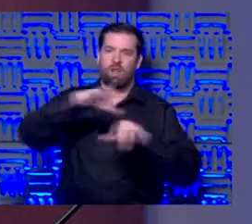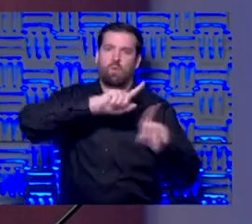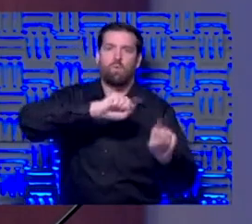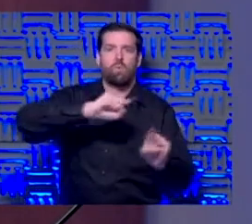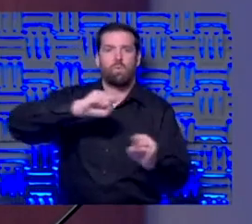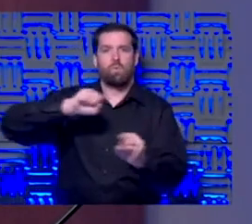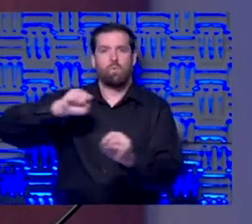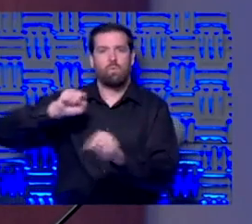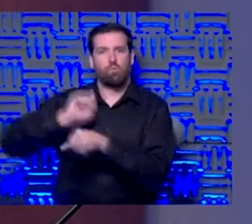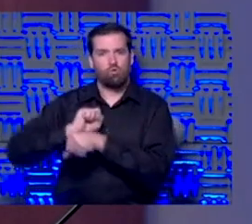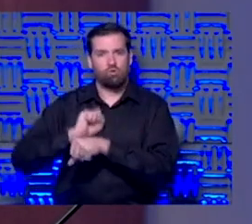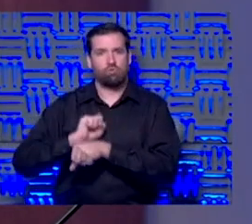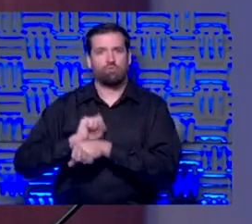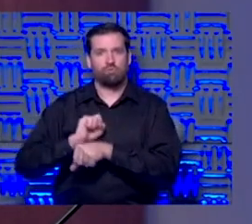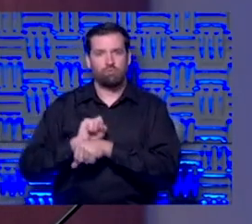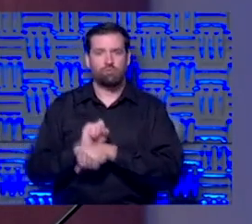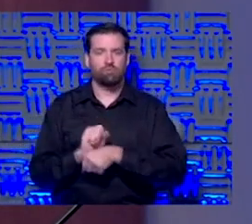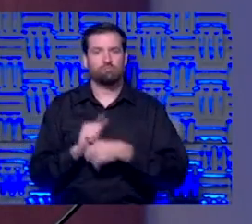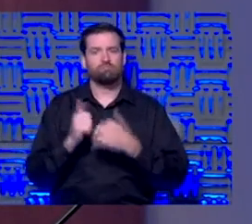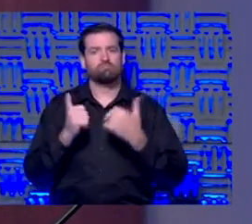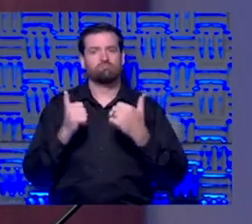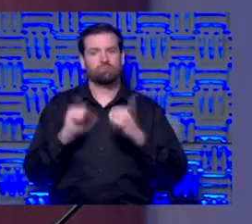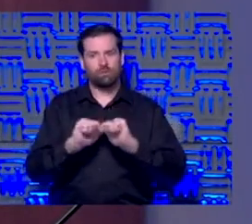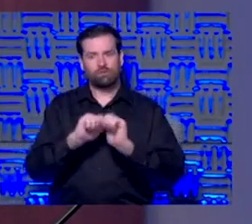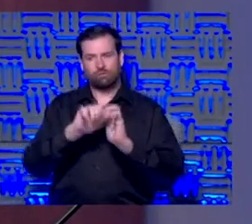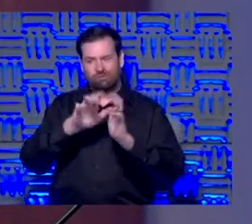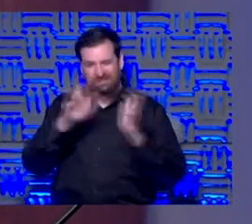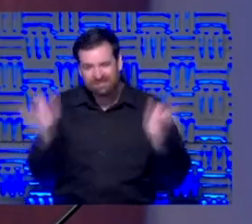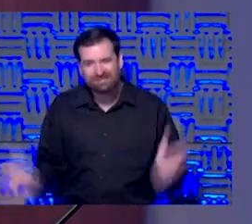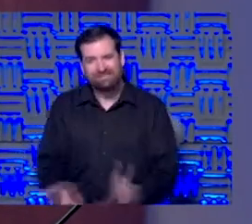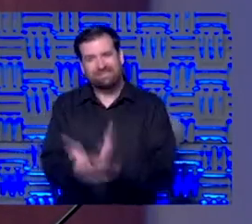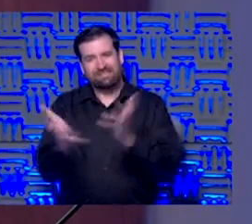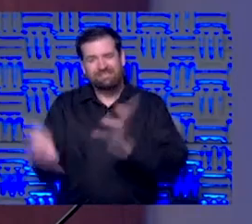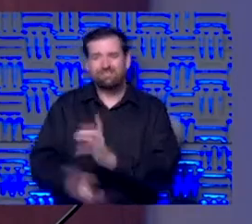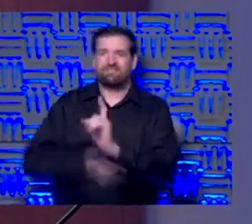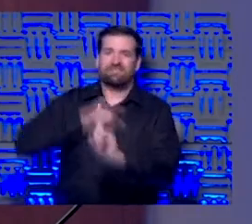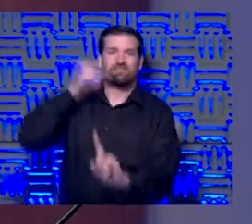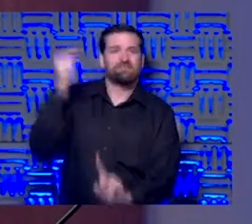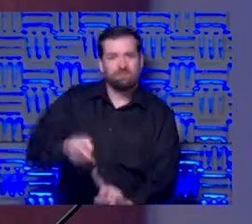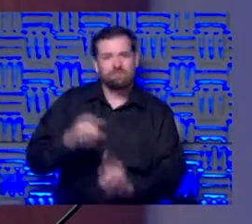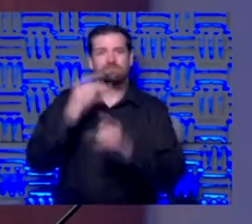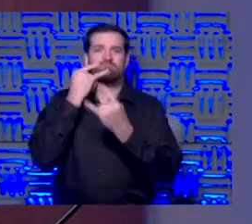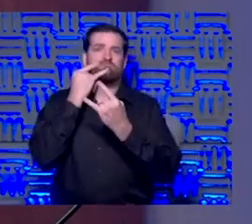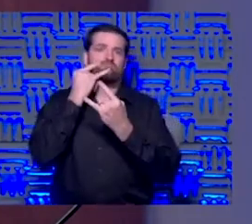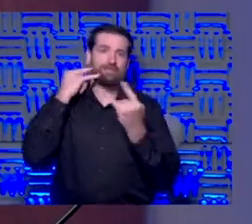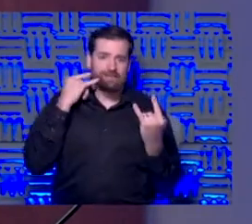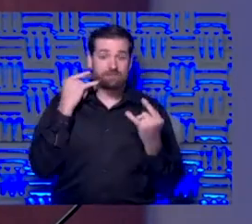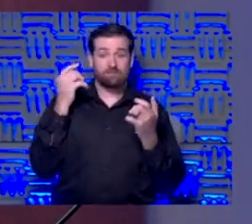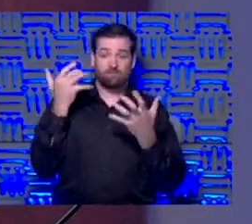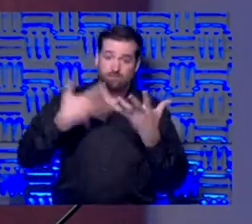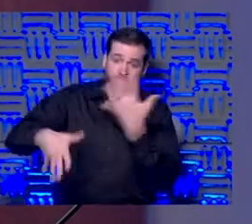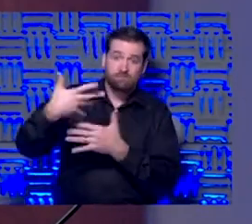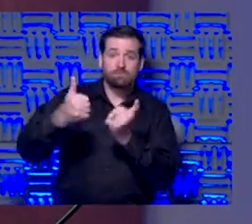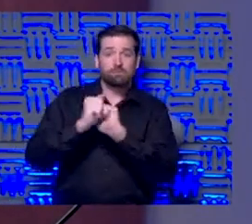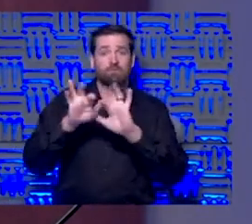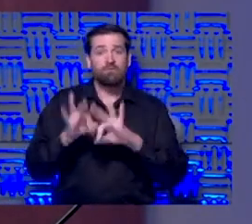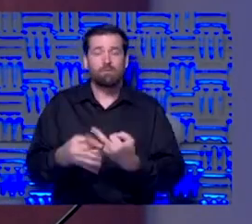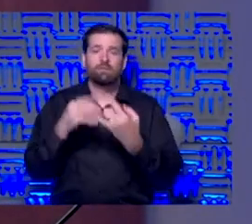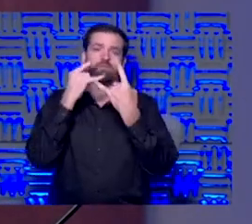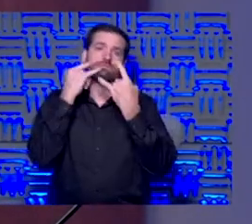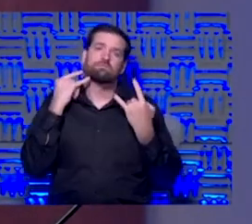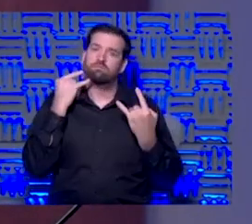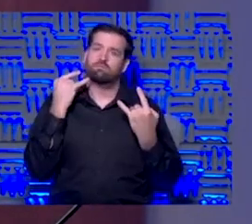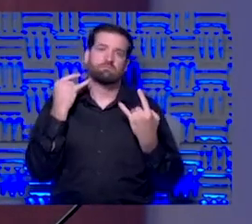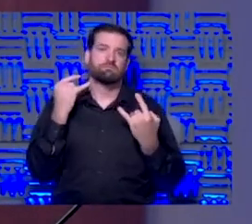such. And so we're just trying to drive home that message again of mask wearing, even when we're together with our families, if you're not in the